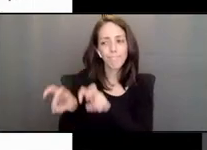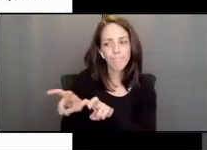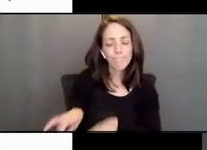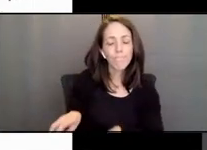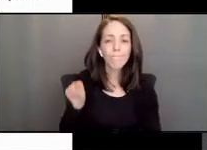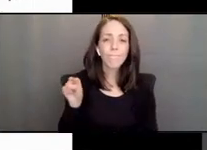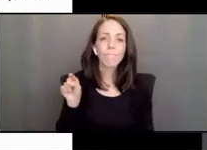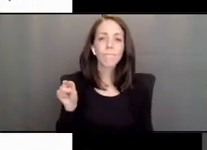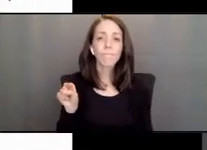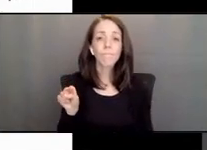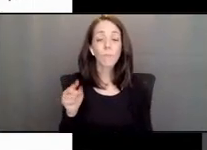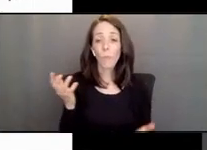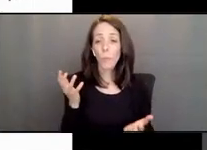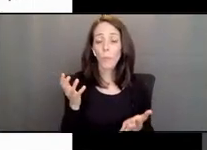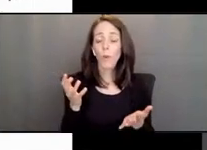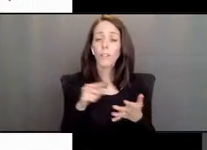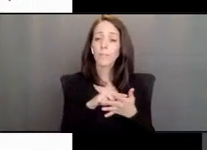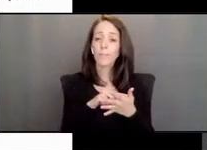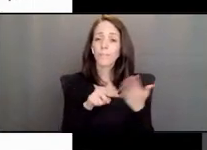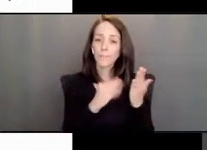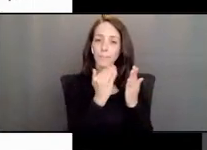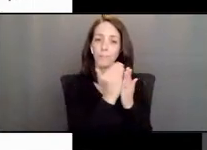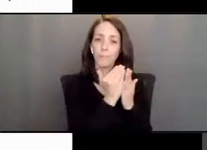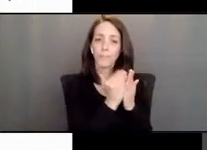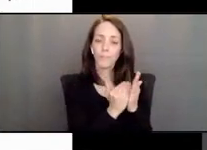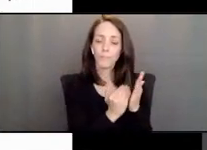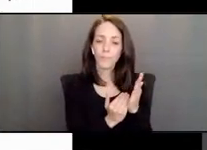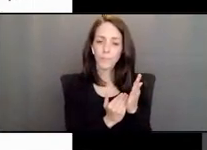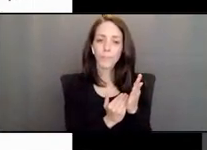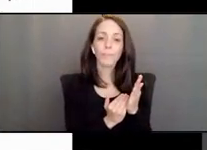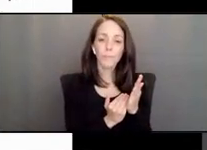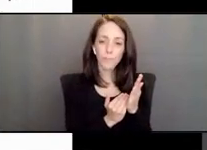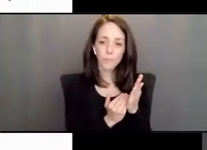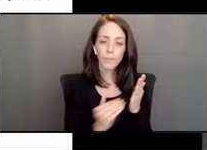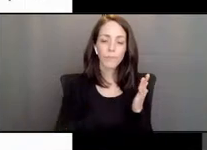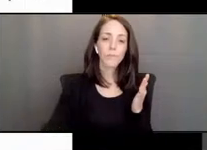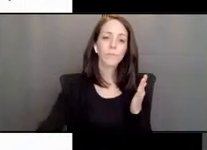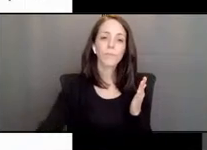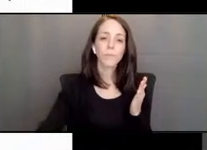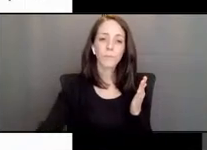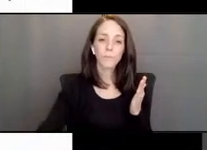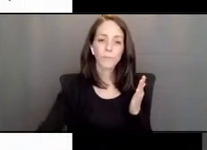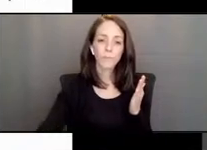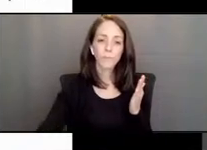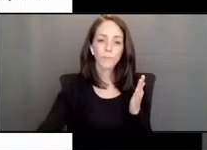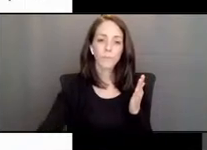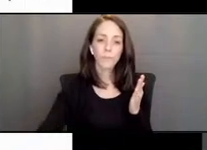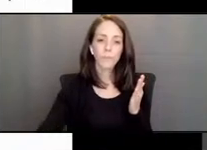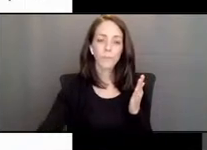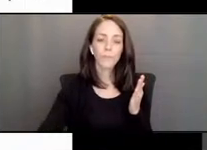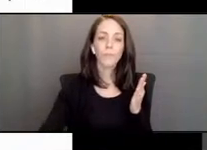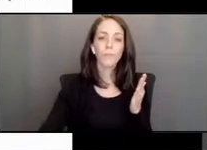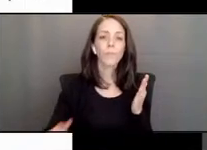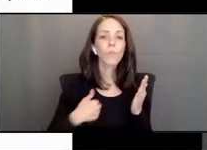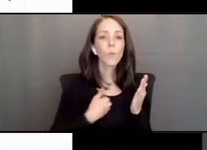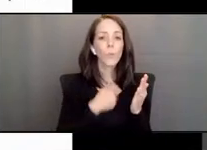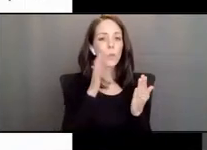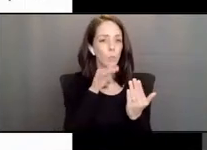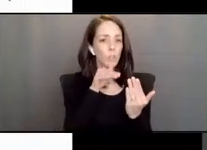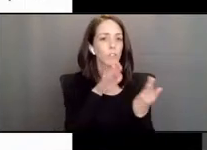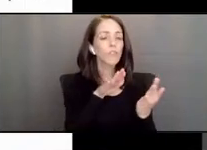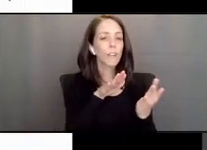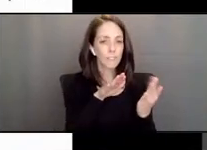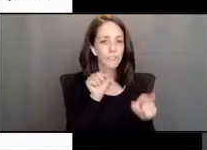are those issues. I'm going to speak to them briefly, beginning at the top with faculty compensation. We will be addressing this objective outside of the